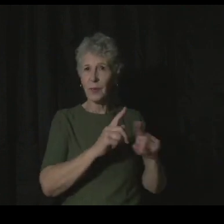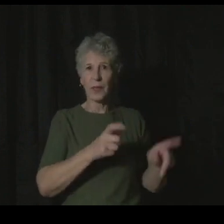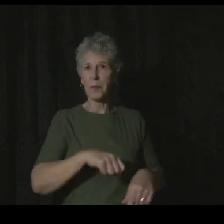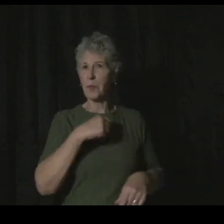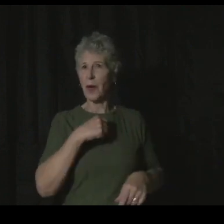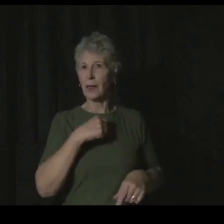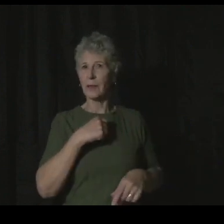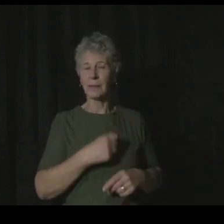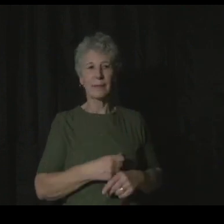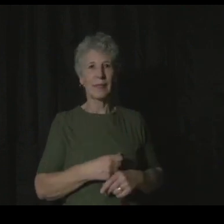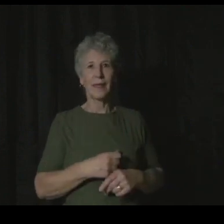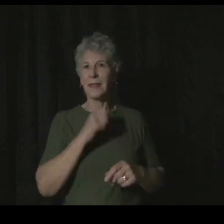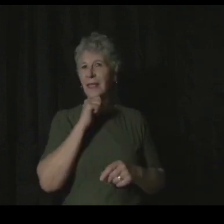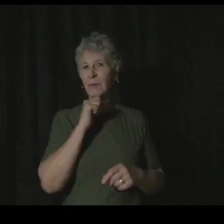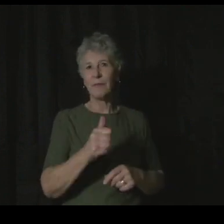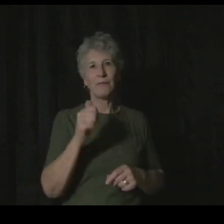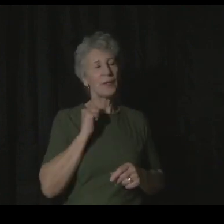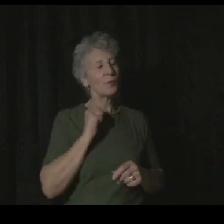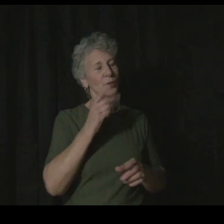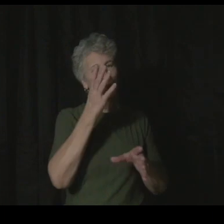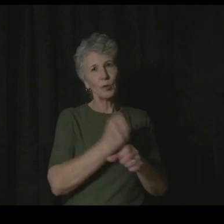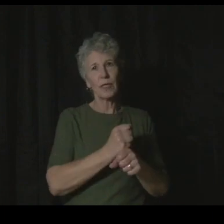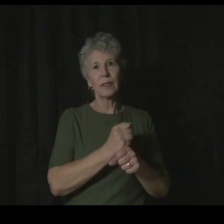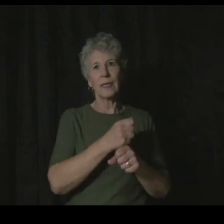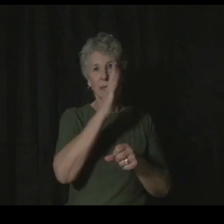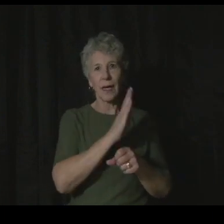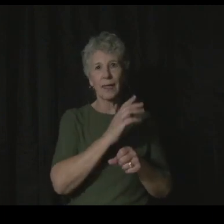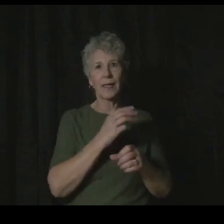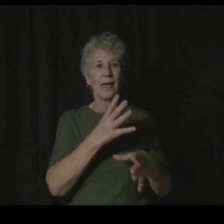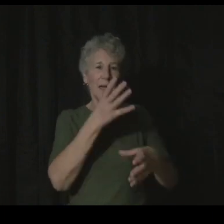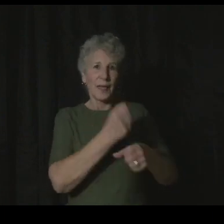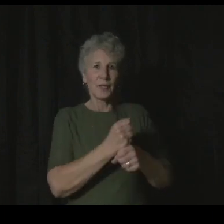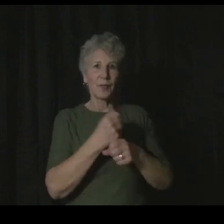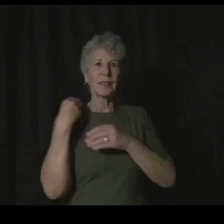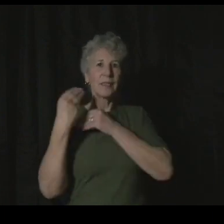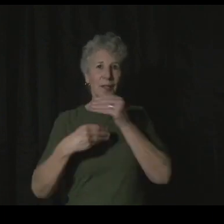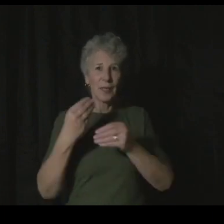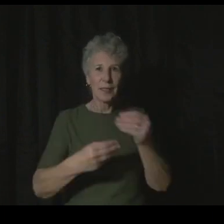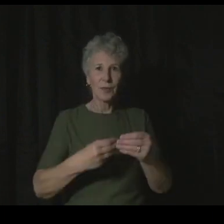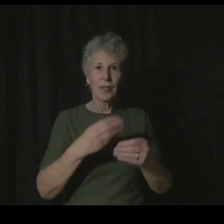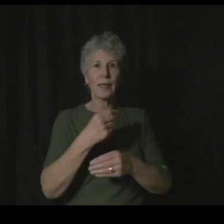proud. They didn't trust God. They trusted their heritage and their history.